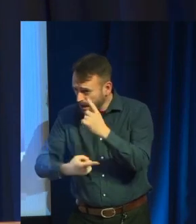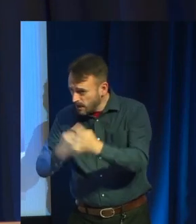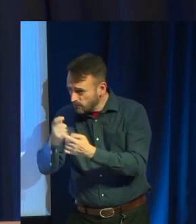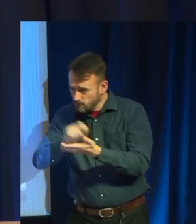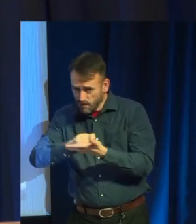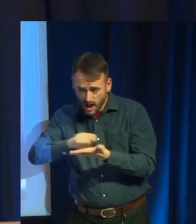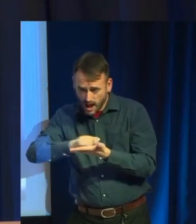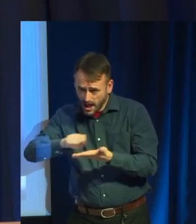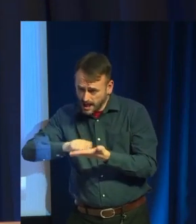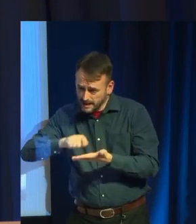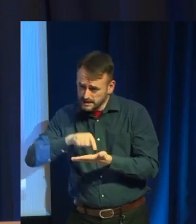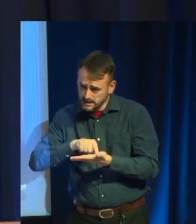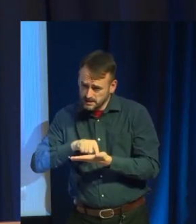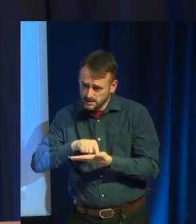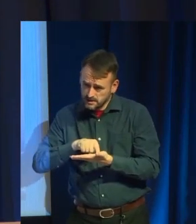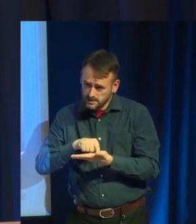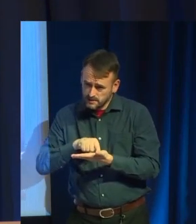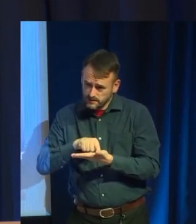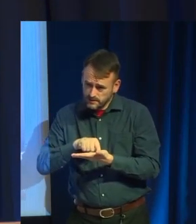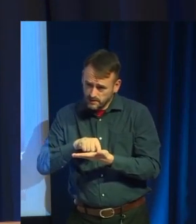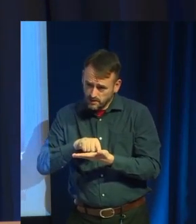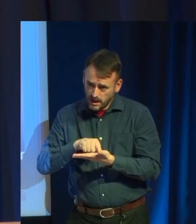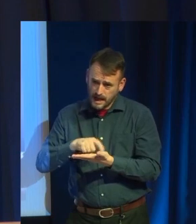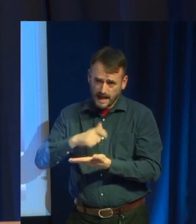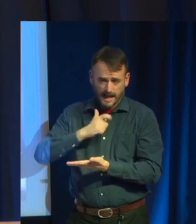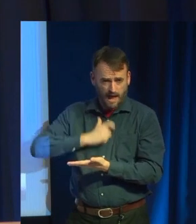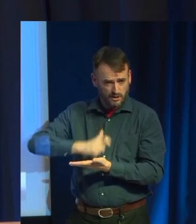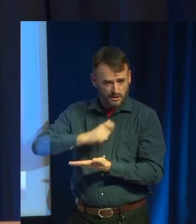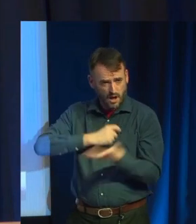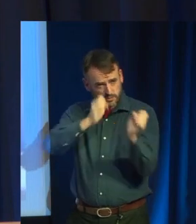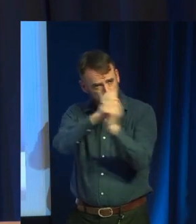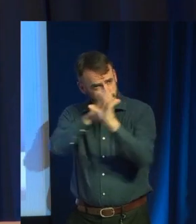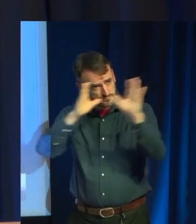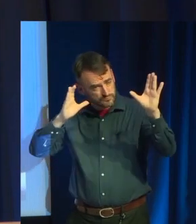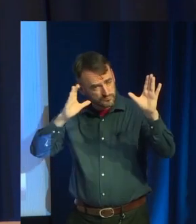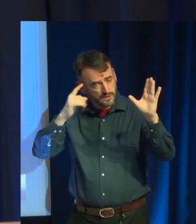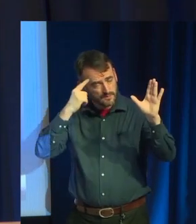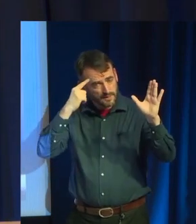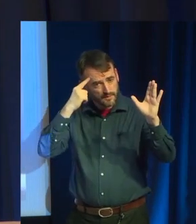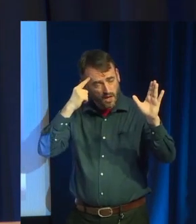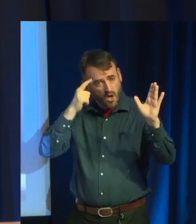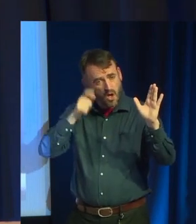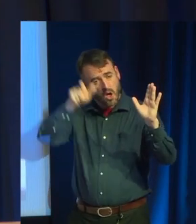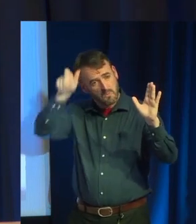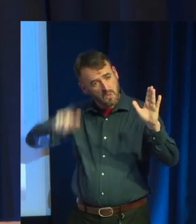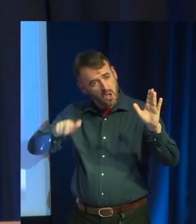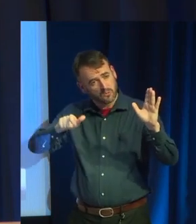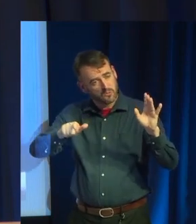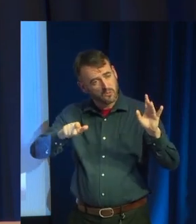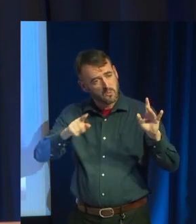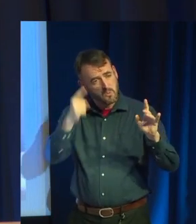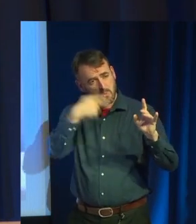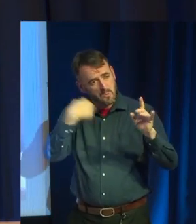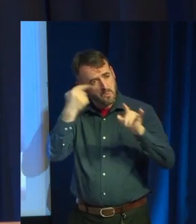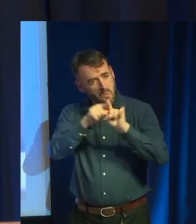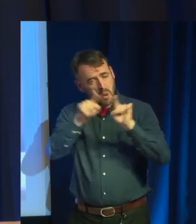will, when they start writing a character, see somebody in their head, even if there's no artwork or whatever yet. You